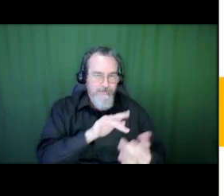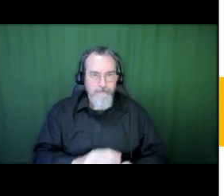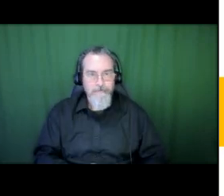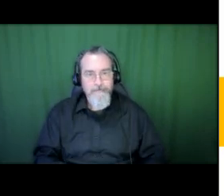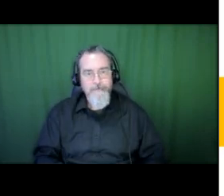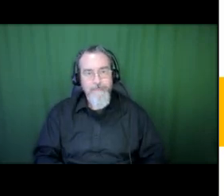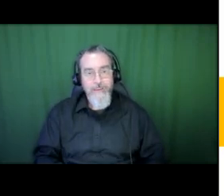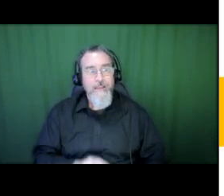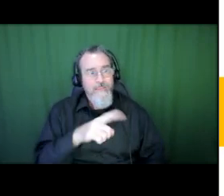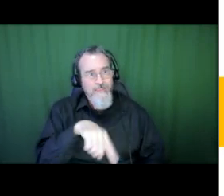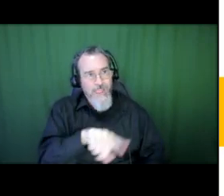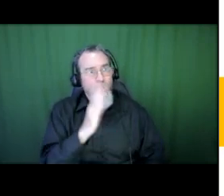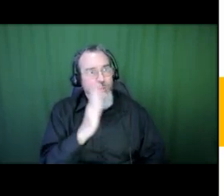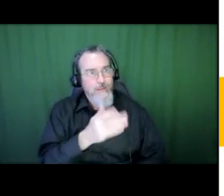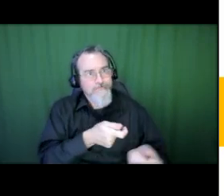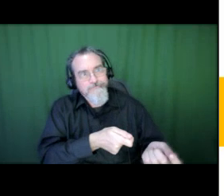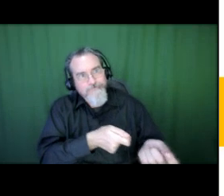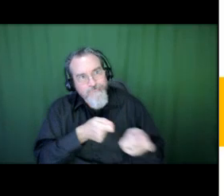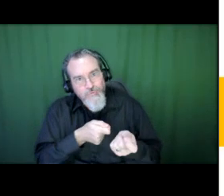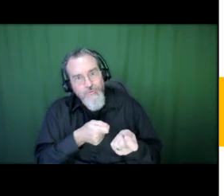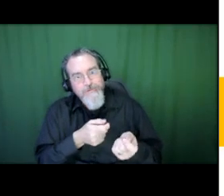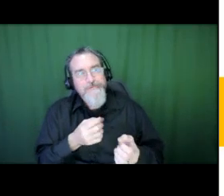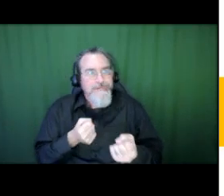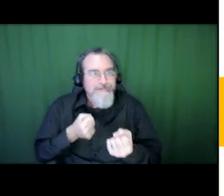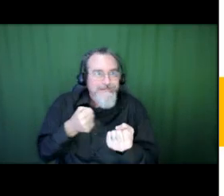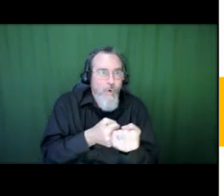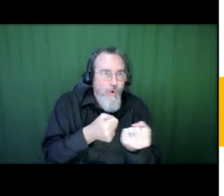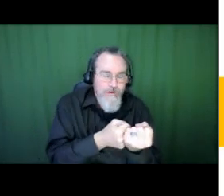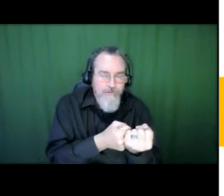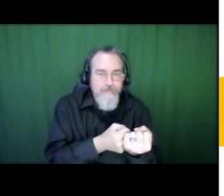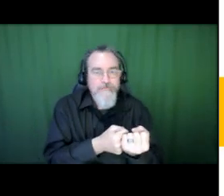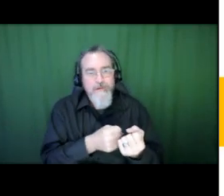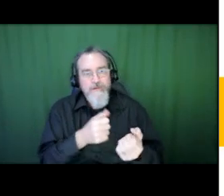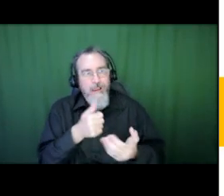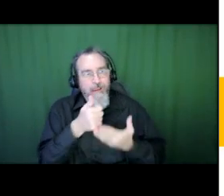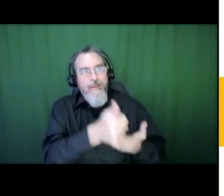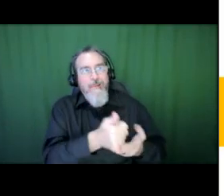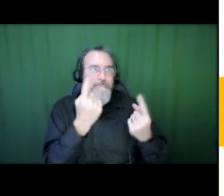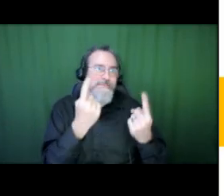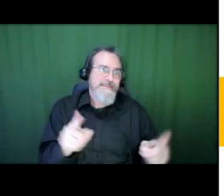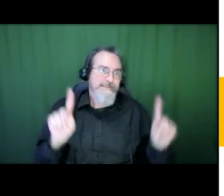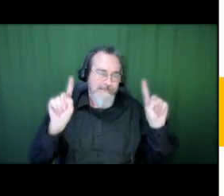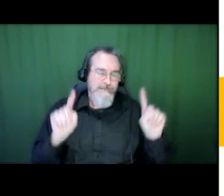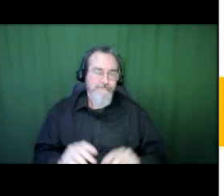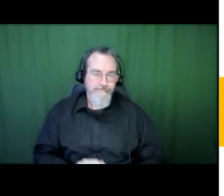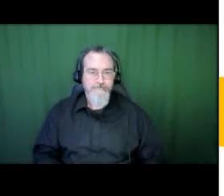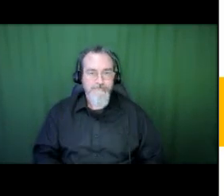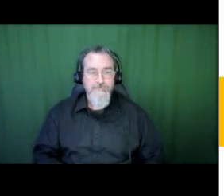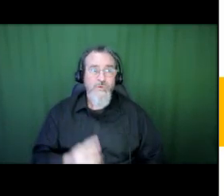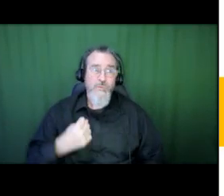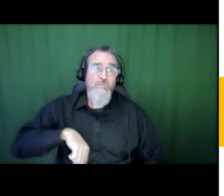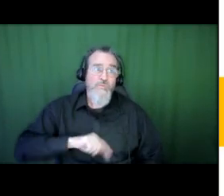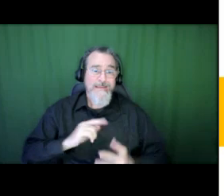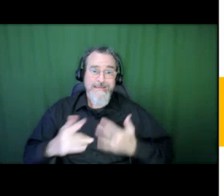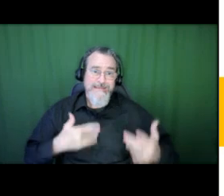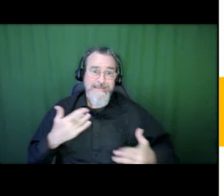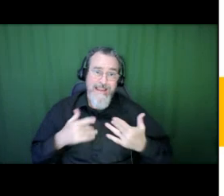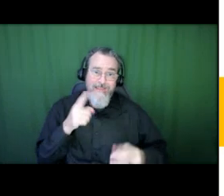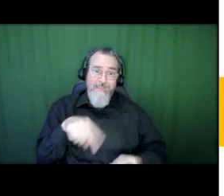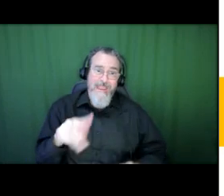them the support through the wraparound services that they need to succeed in this program. So we're pretty excited about having them on